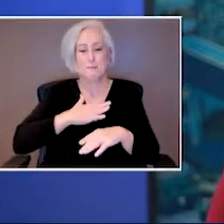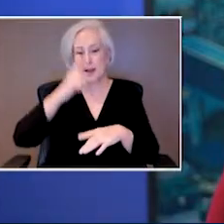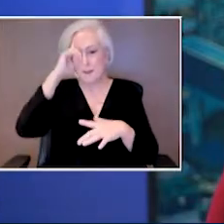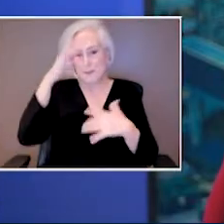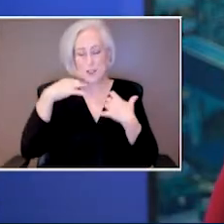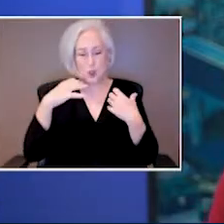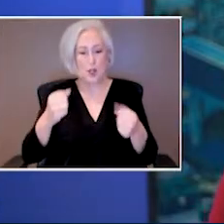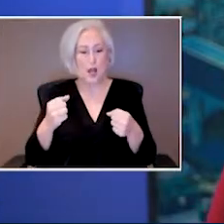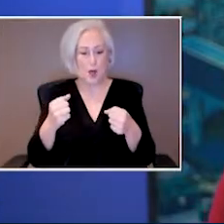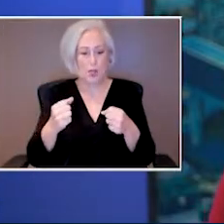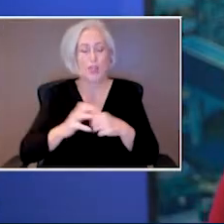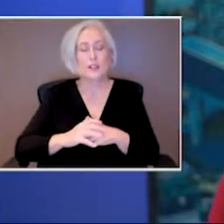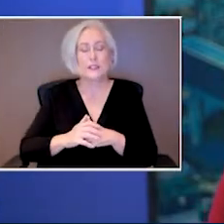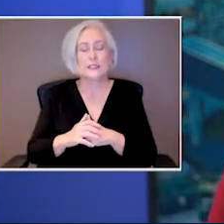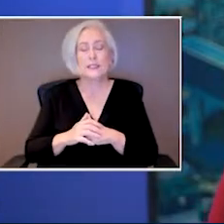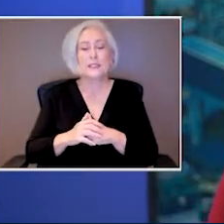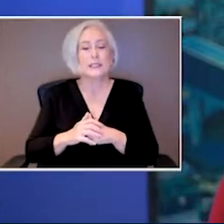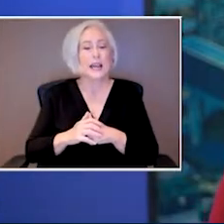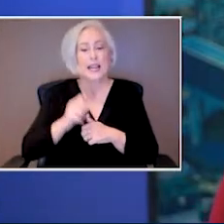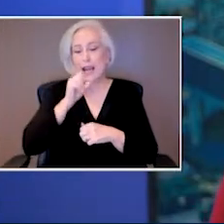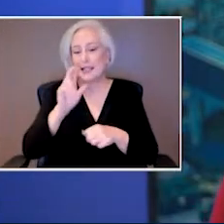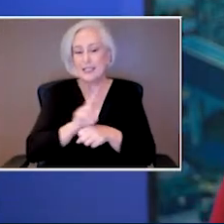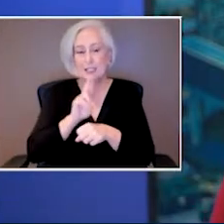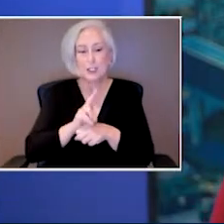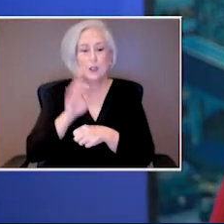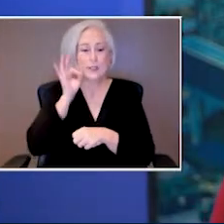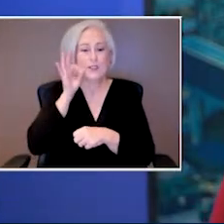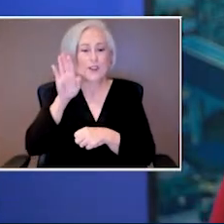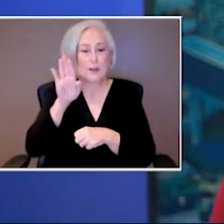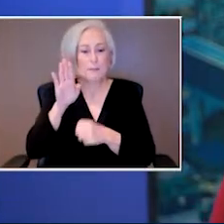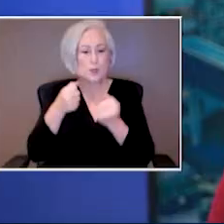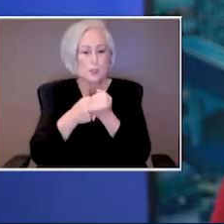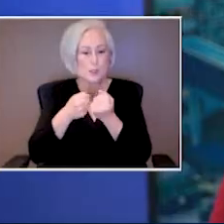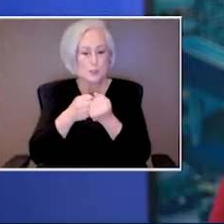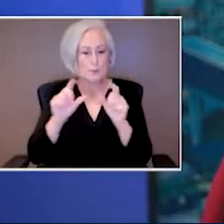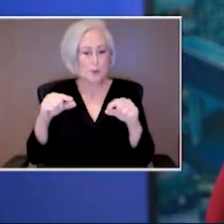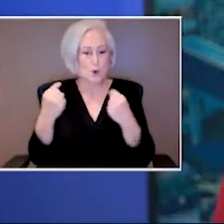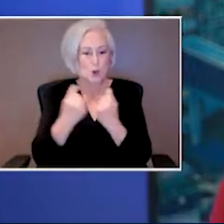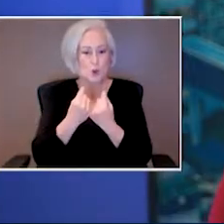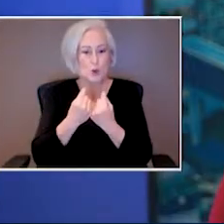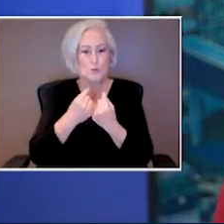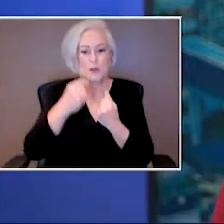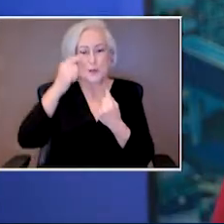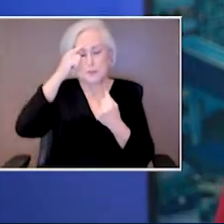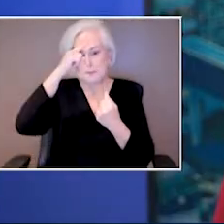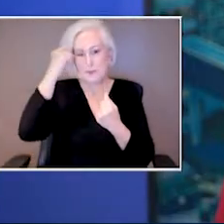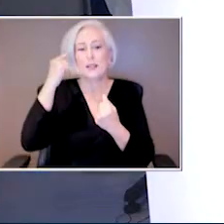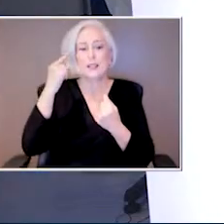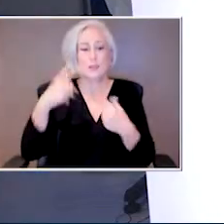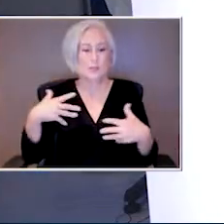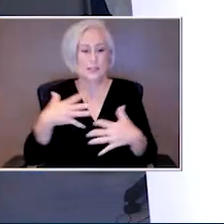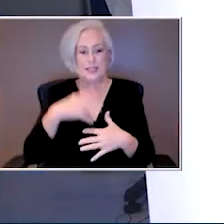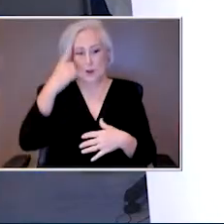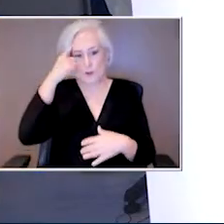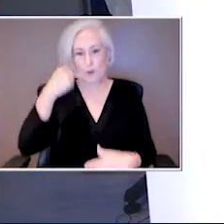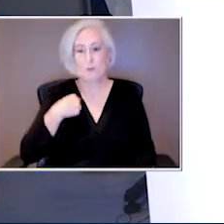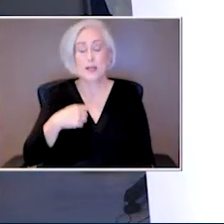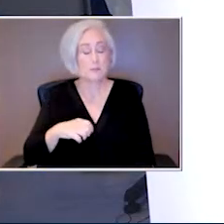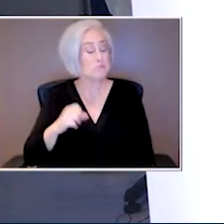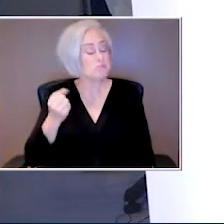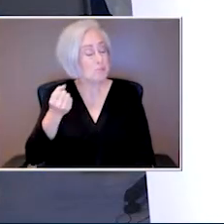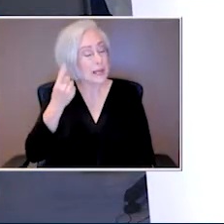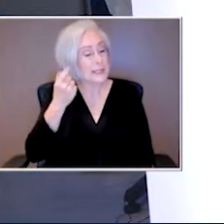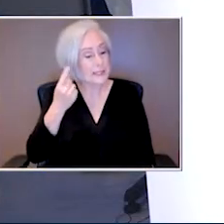bit, and I didn't use the Facebook support groups as much because it was and scary that makes for me. sense. And then also you want to be able to connect